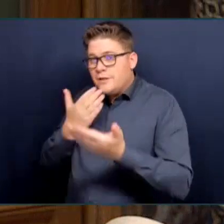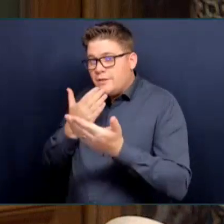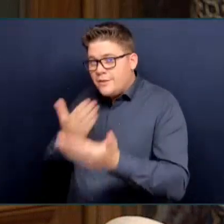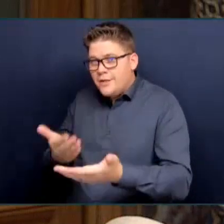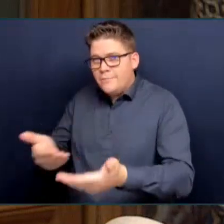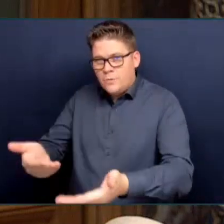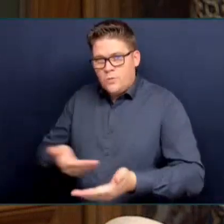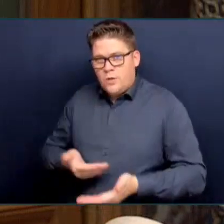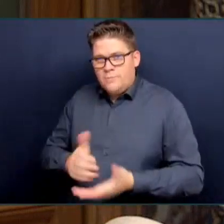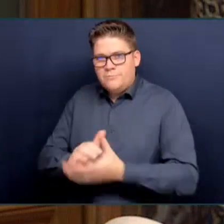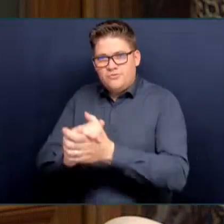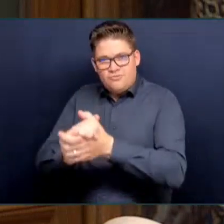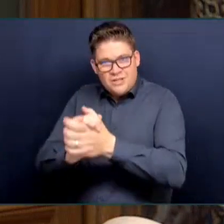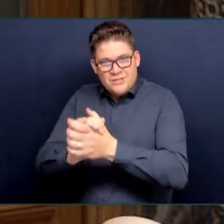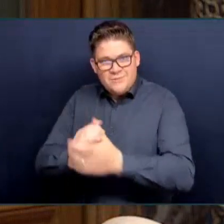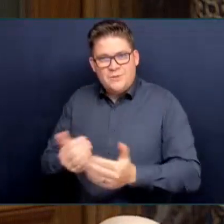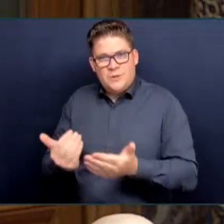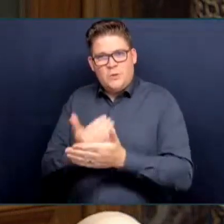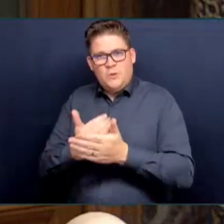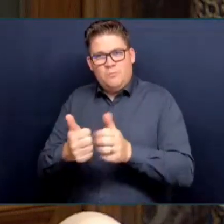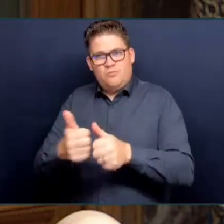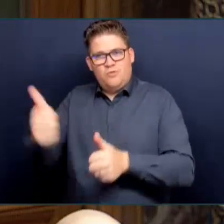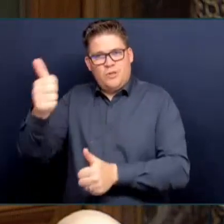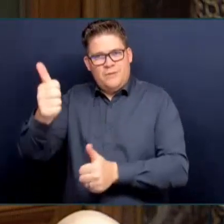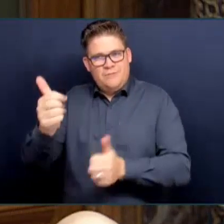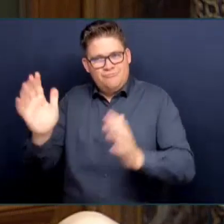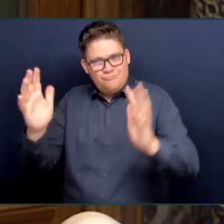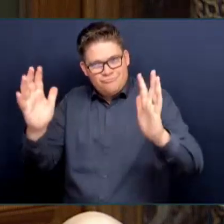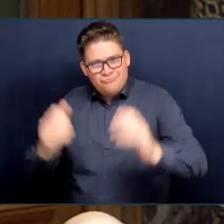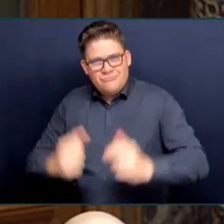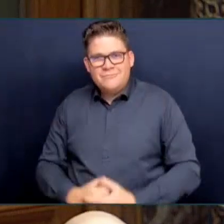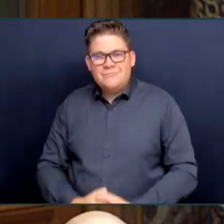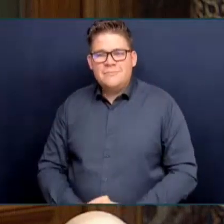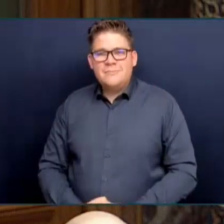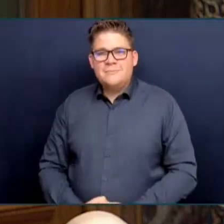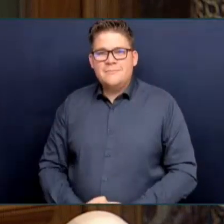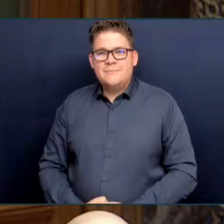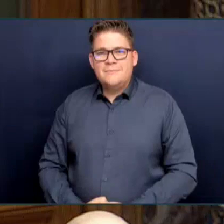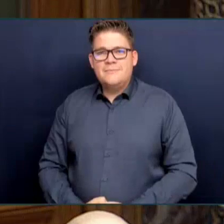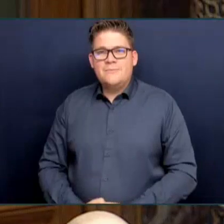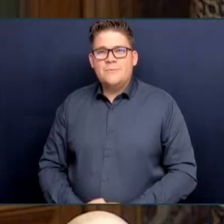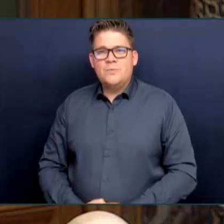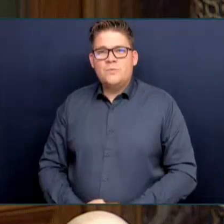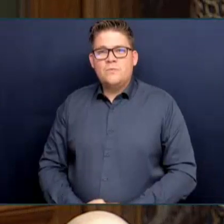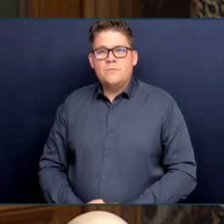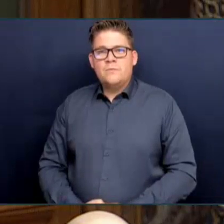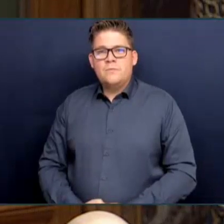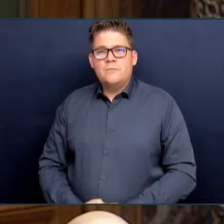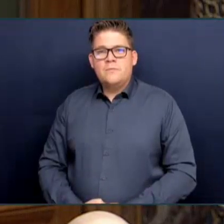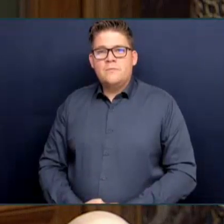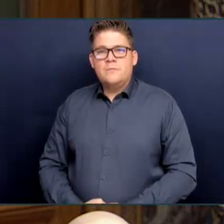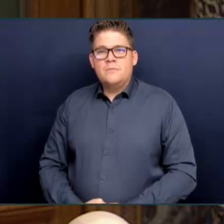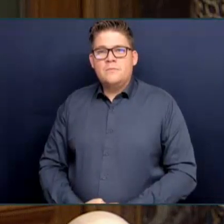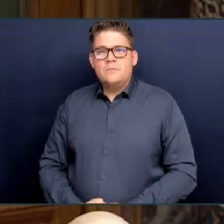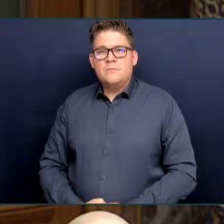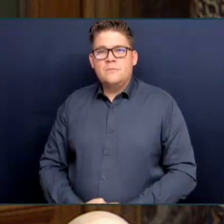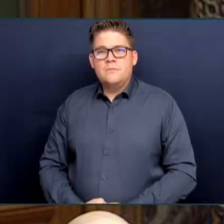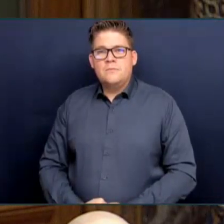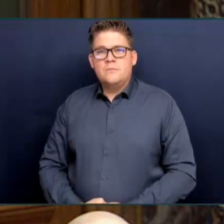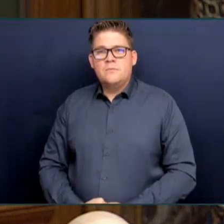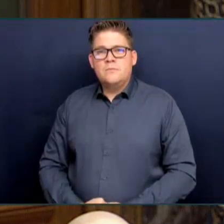And I have a question, Honourable Speaker, through you to the Premier. Will he commit to no new or expanded fossil fuel projects in British Columbia?